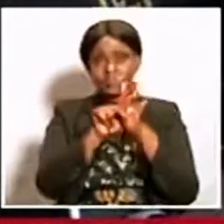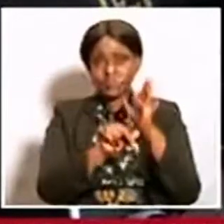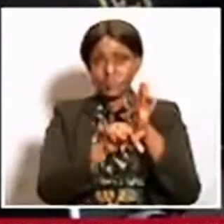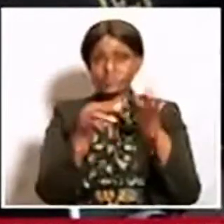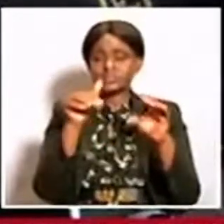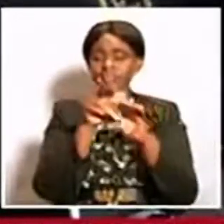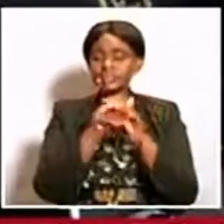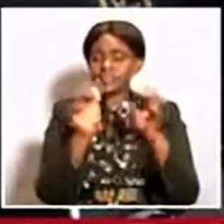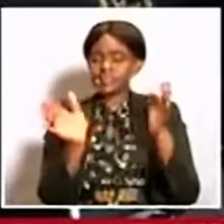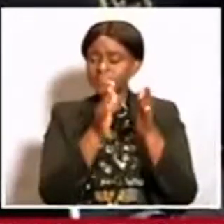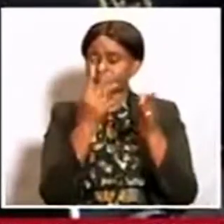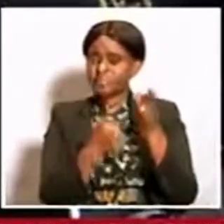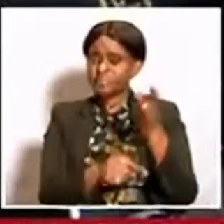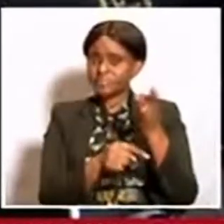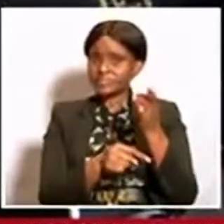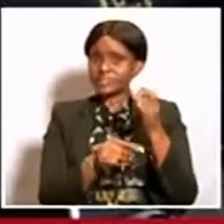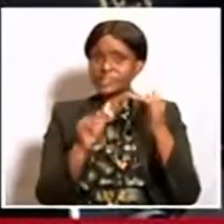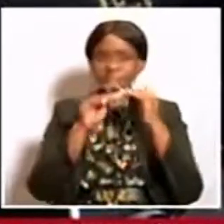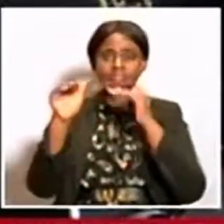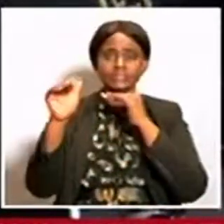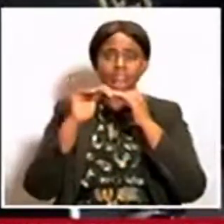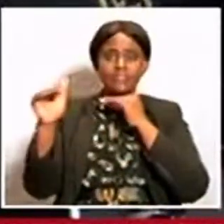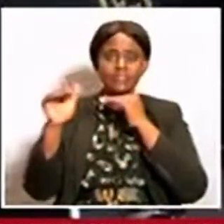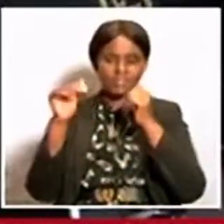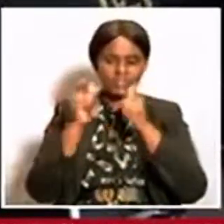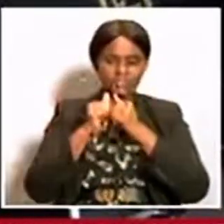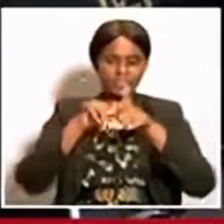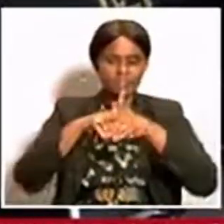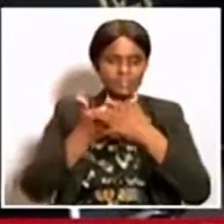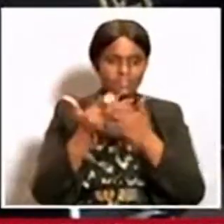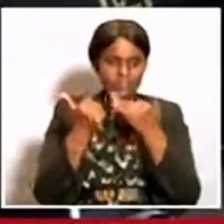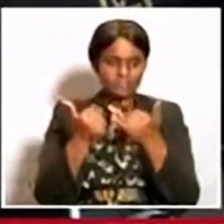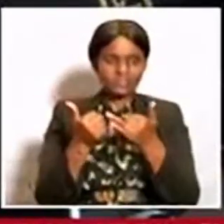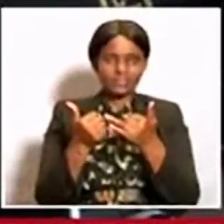also equity in terms of how